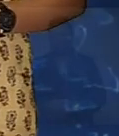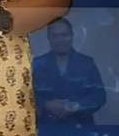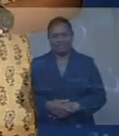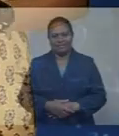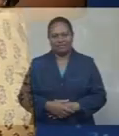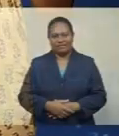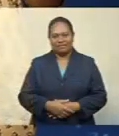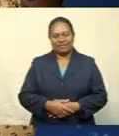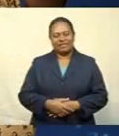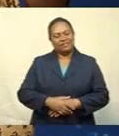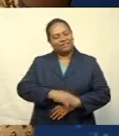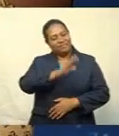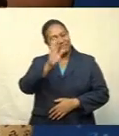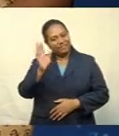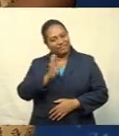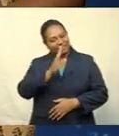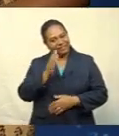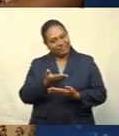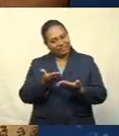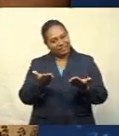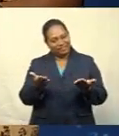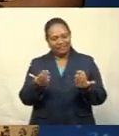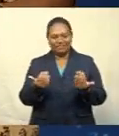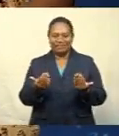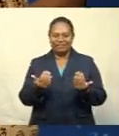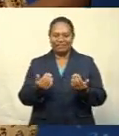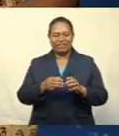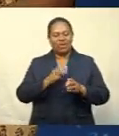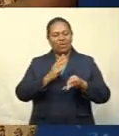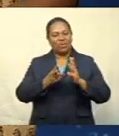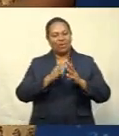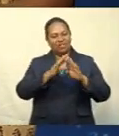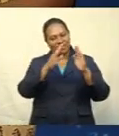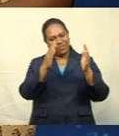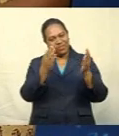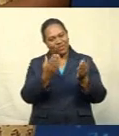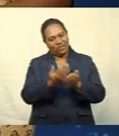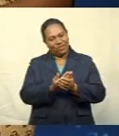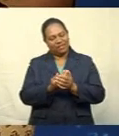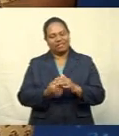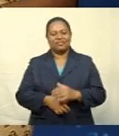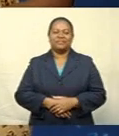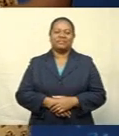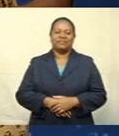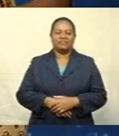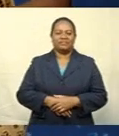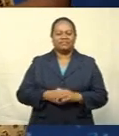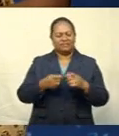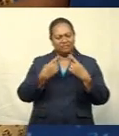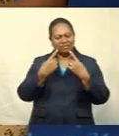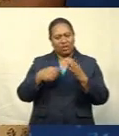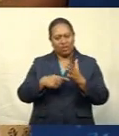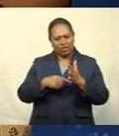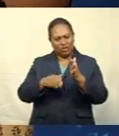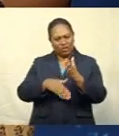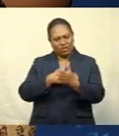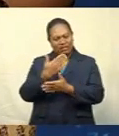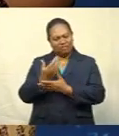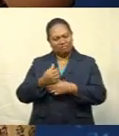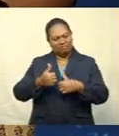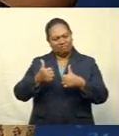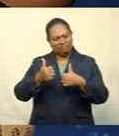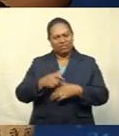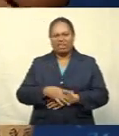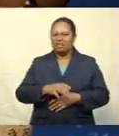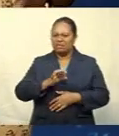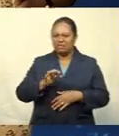A big hello to you and welcome to the Weather World. It was a quiet yet sunny Tuesday for the country, not a bad